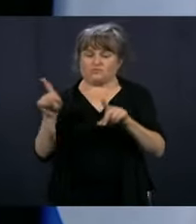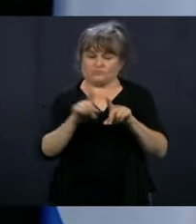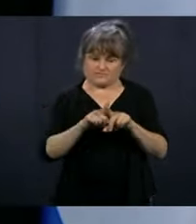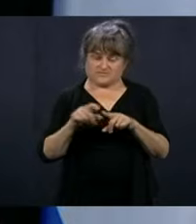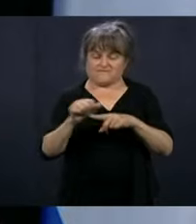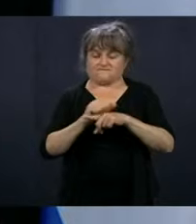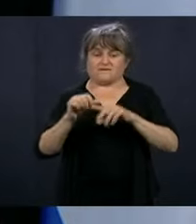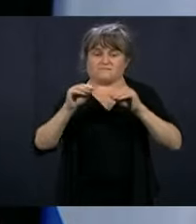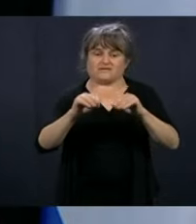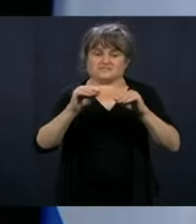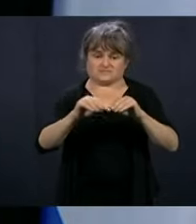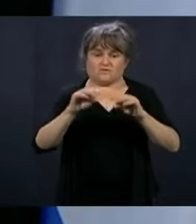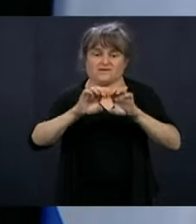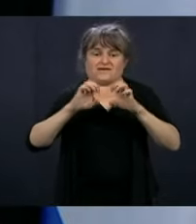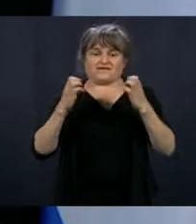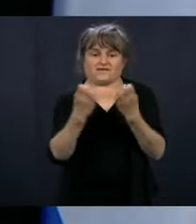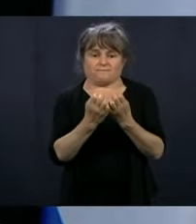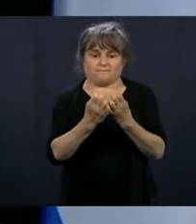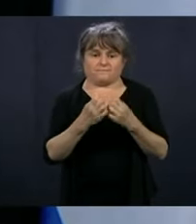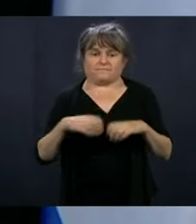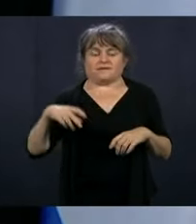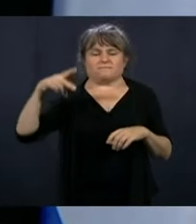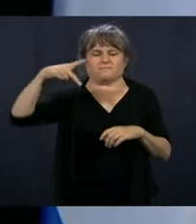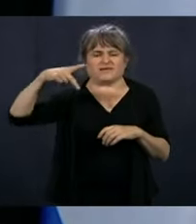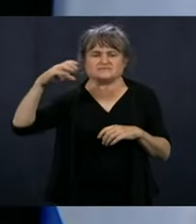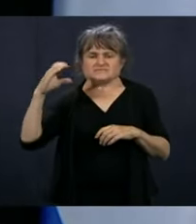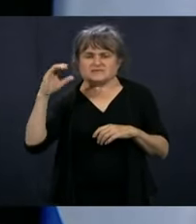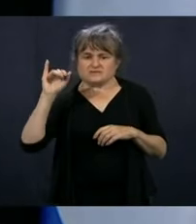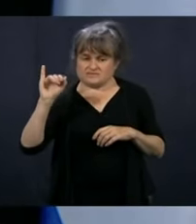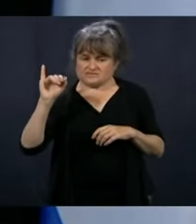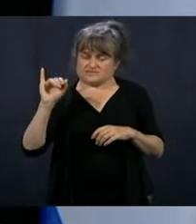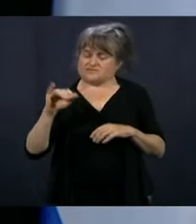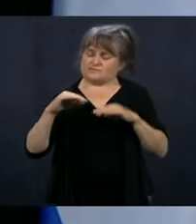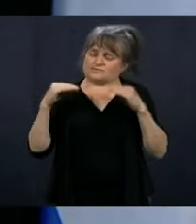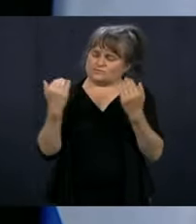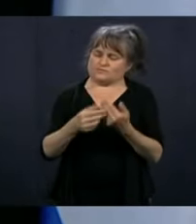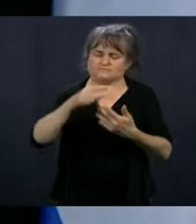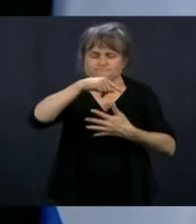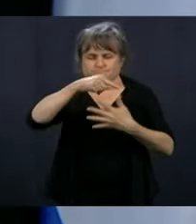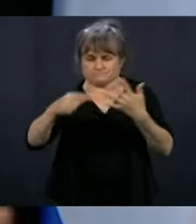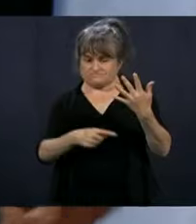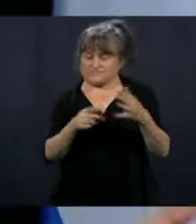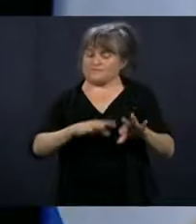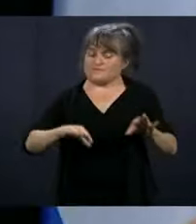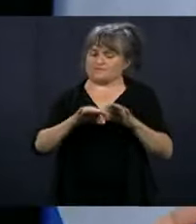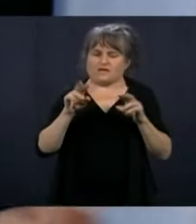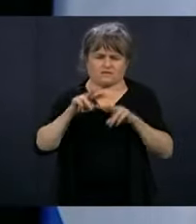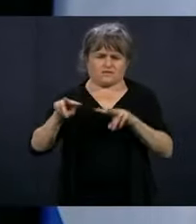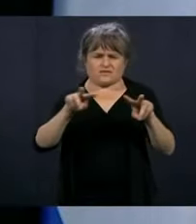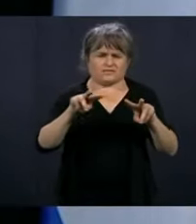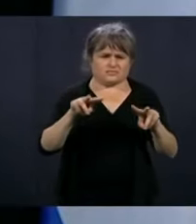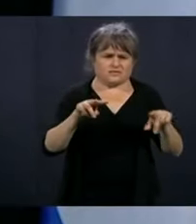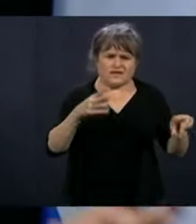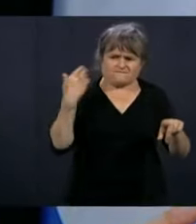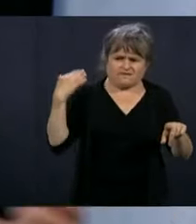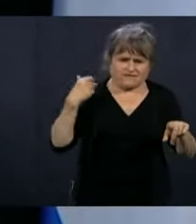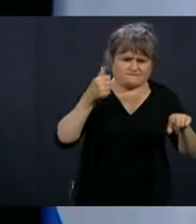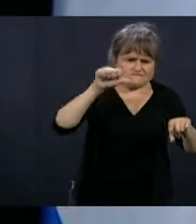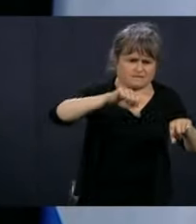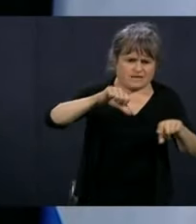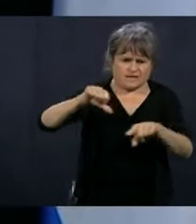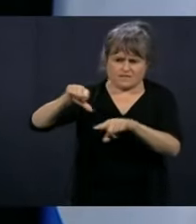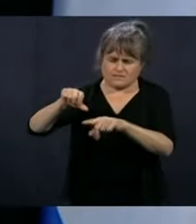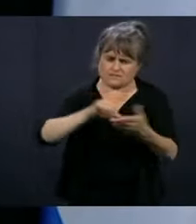train teams for the different places. So that is clear that we are looking at where there was fragility,